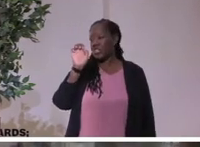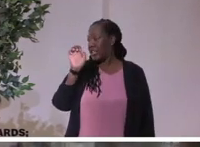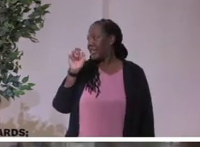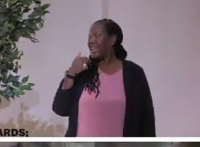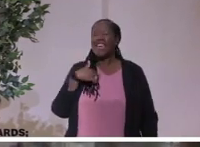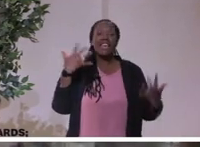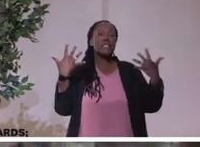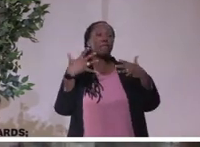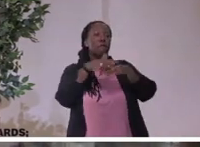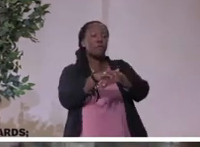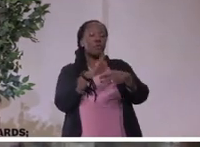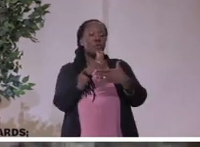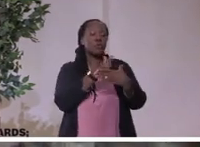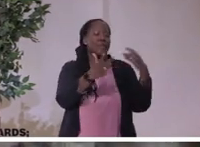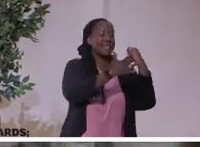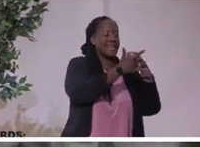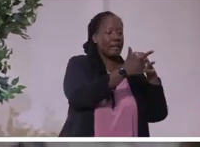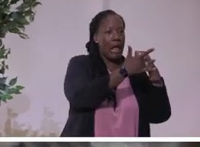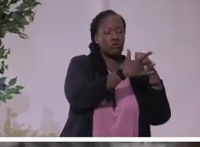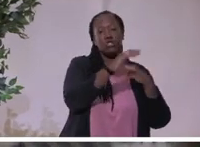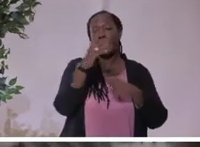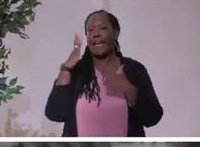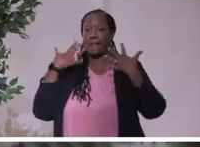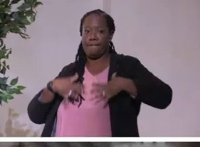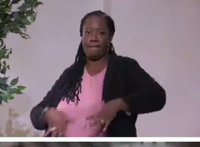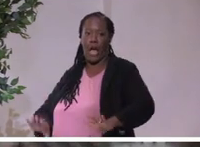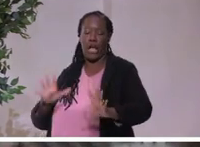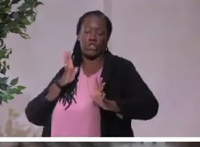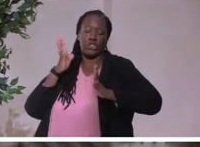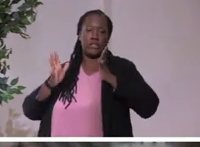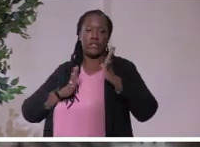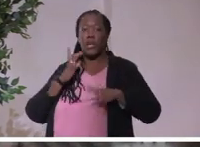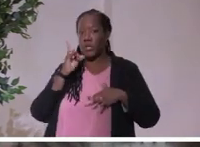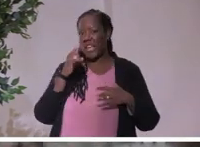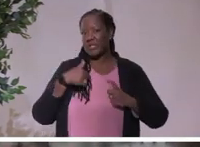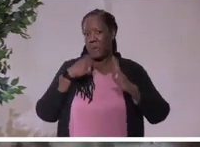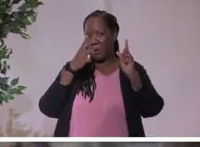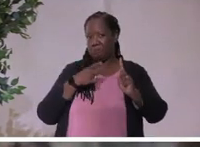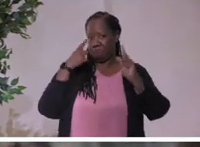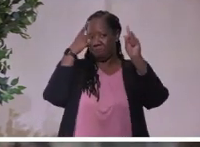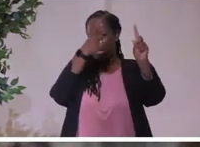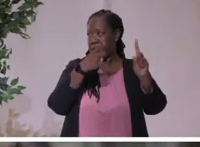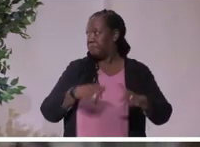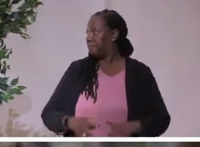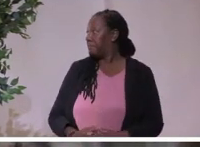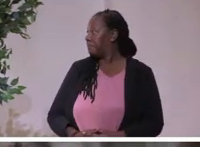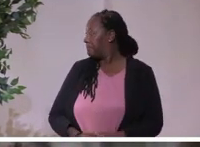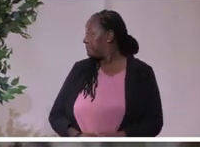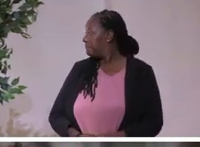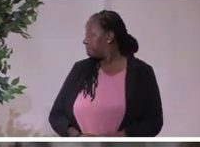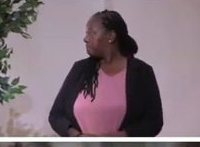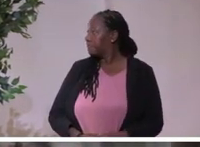between technology and fashion, which is what we're heading towards in AI, Web3, and